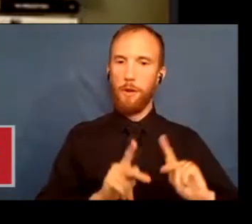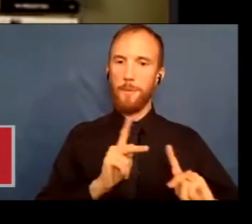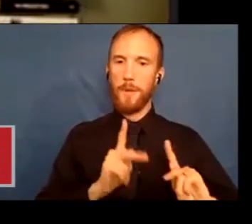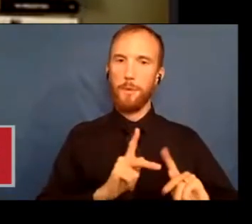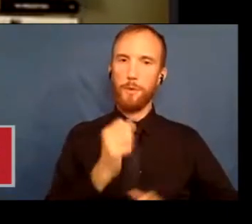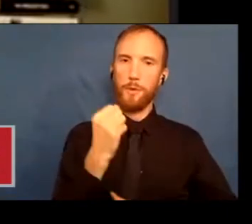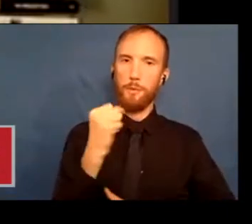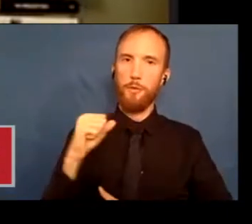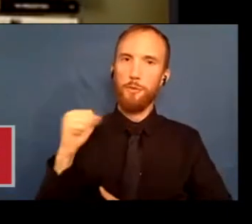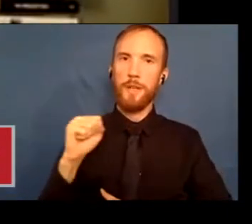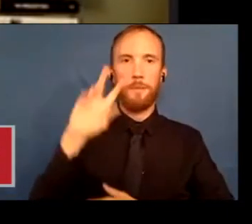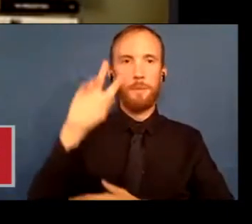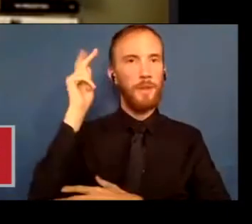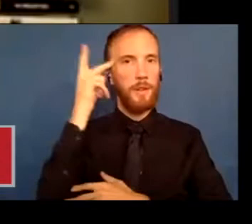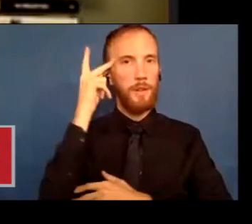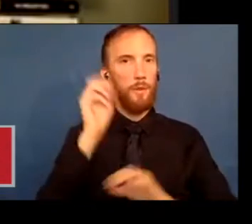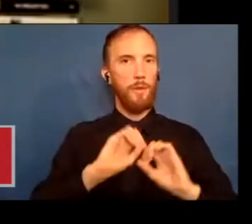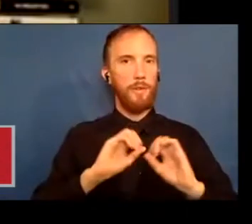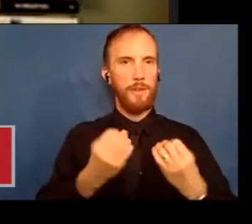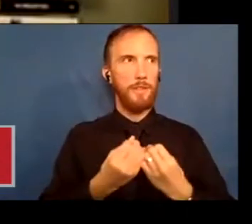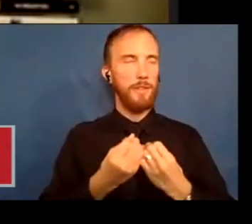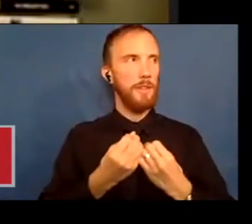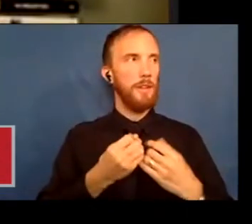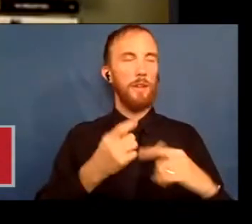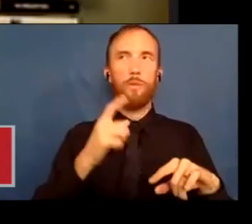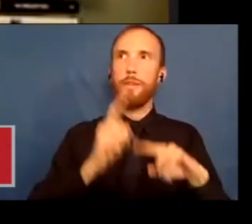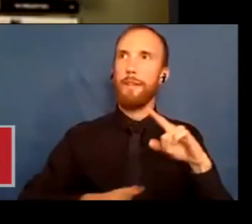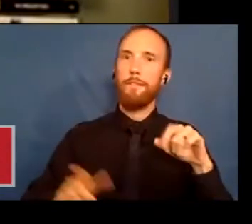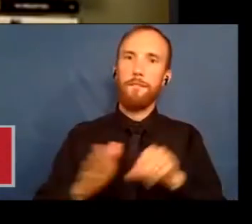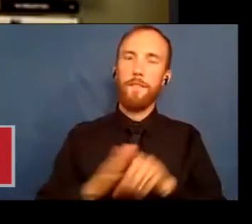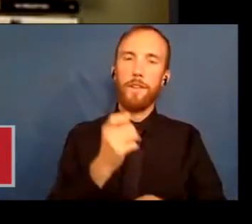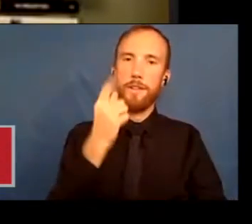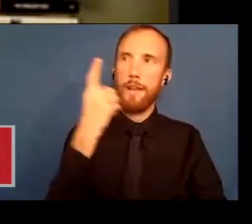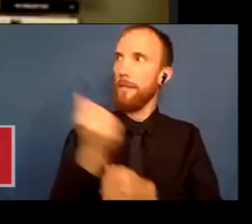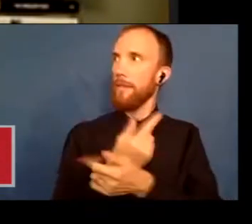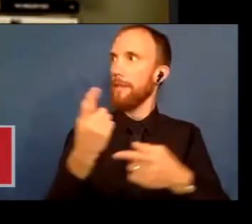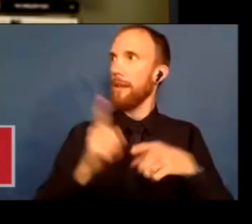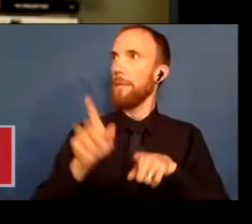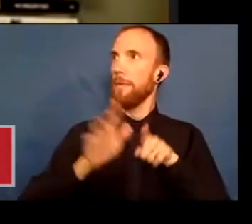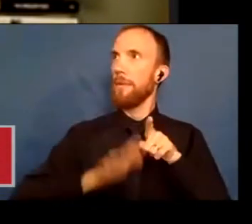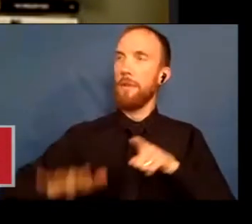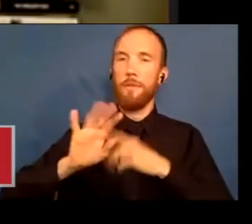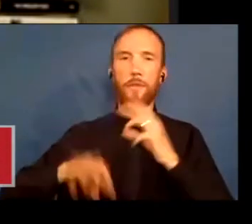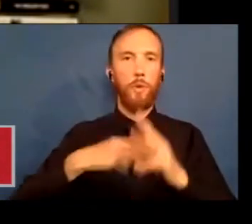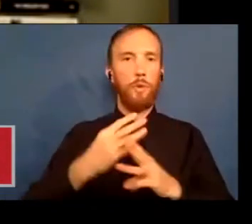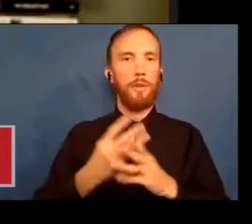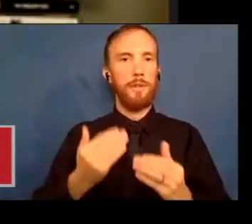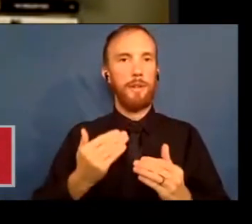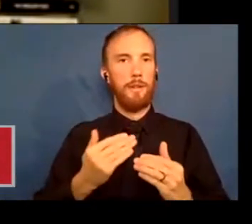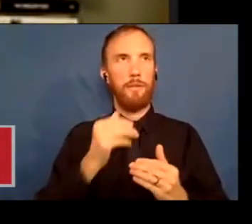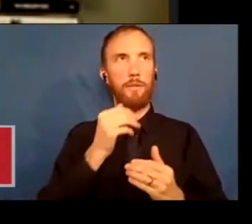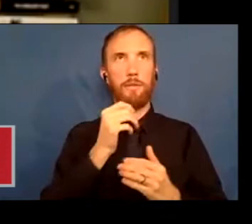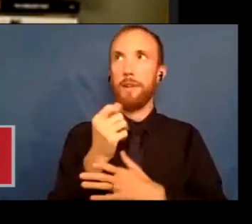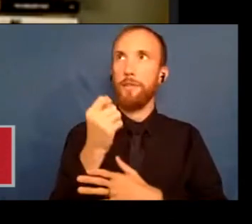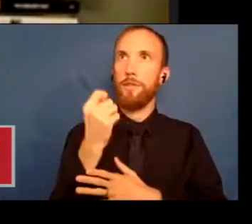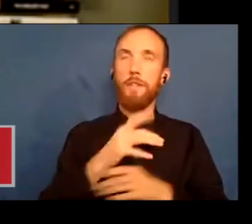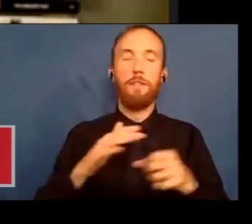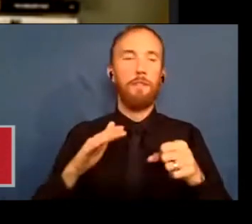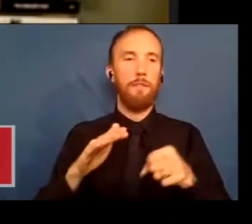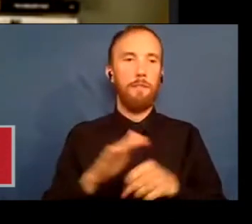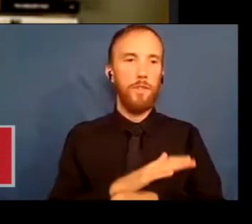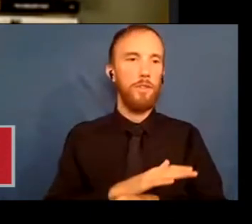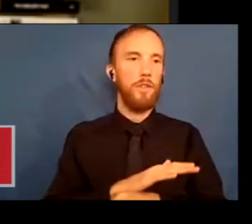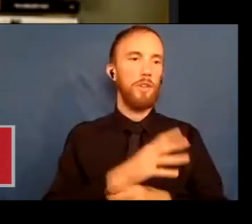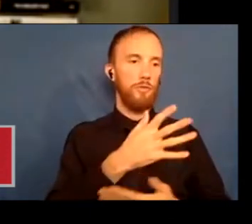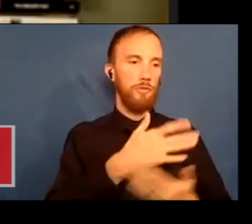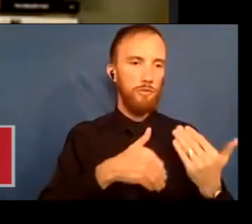understand what's happening in the world today. We don't have a clear grip of the social and political dynamics today.